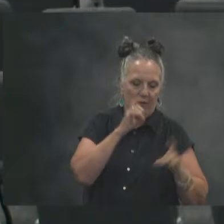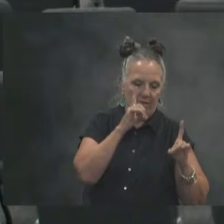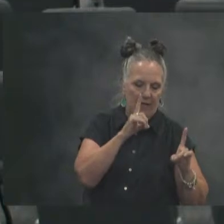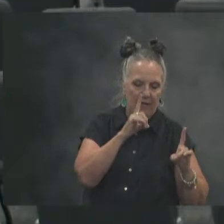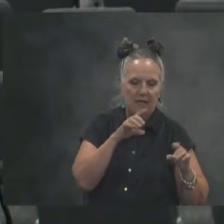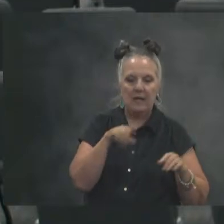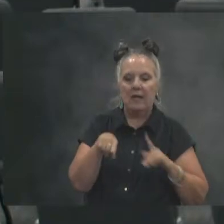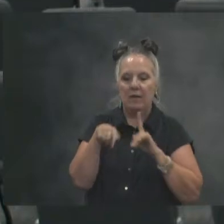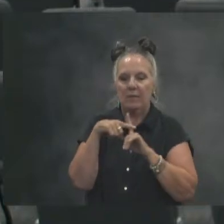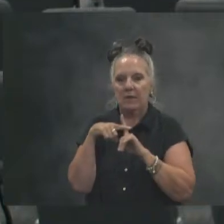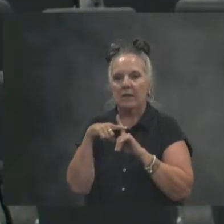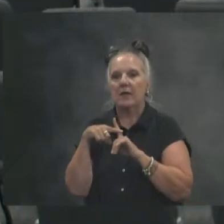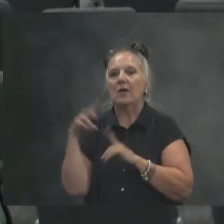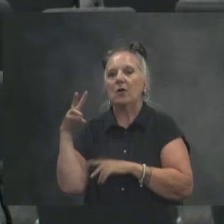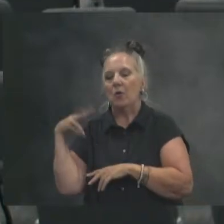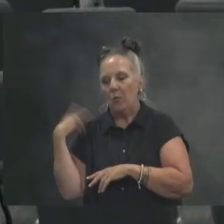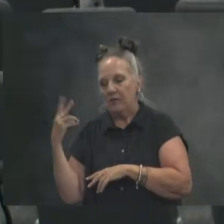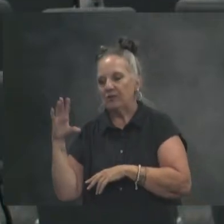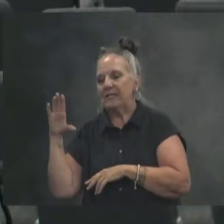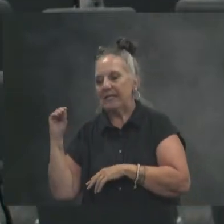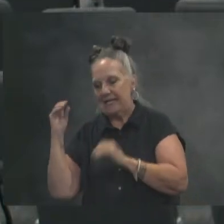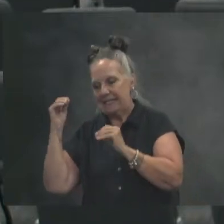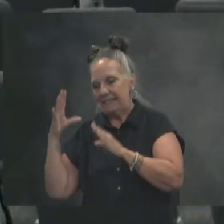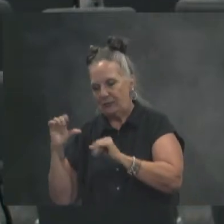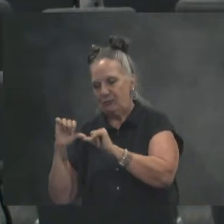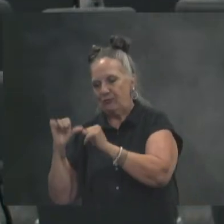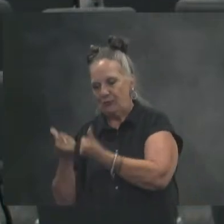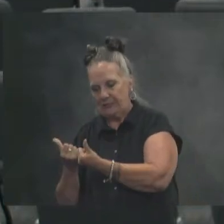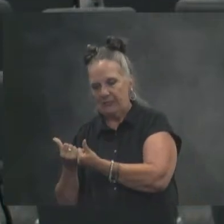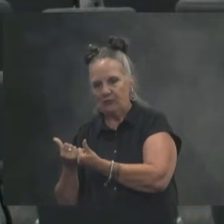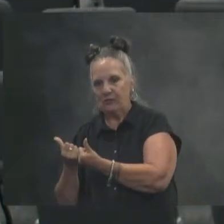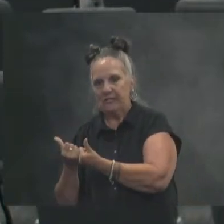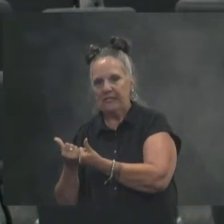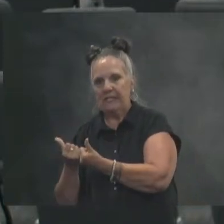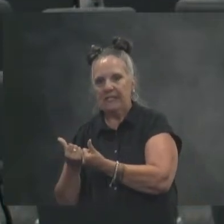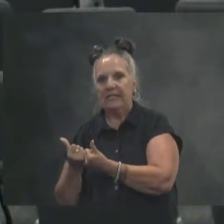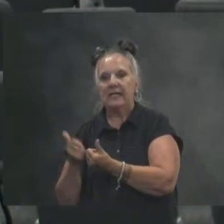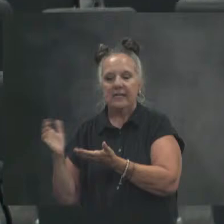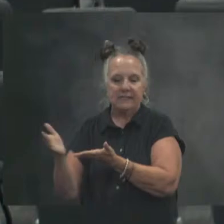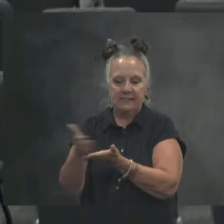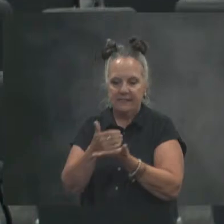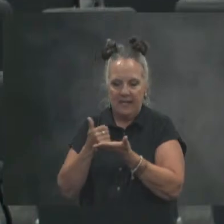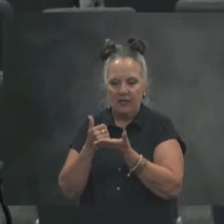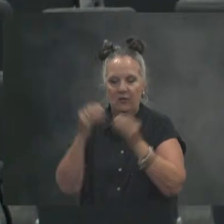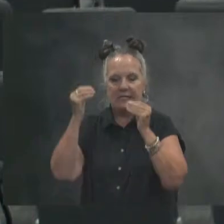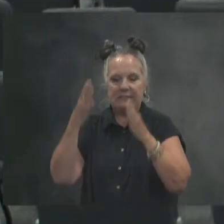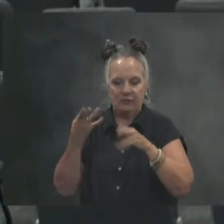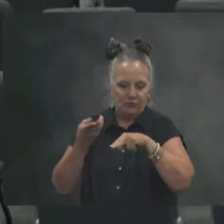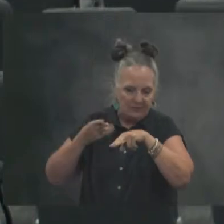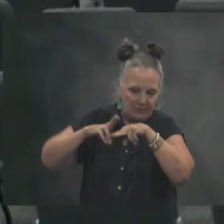and Washington County Teachers Association regarding salary, blueprint